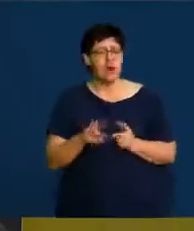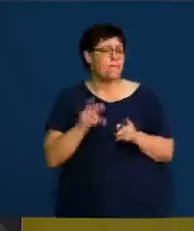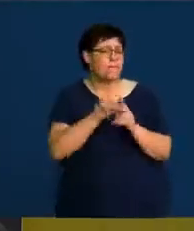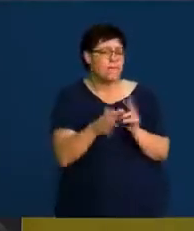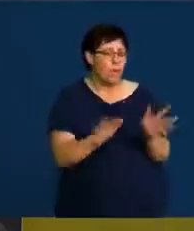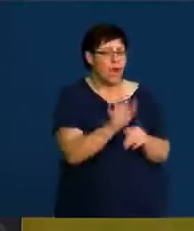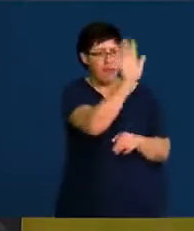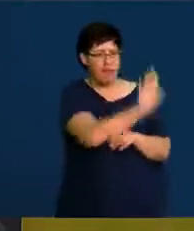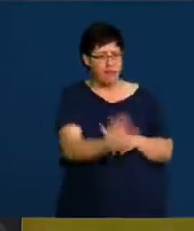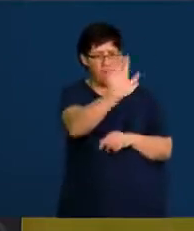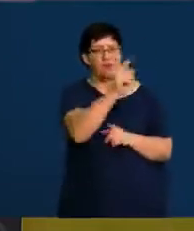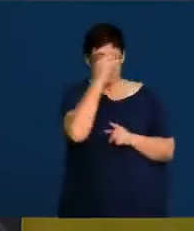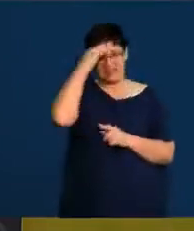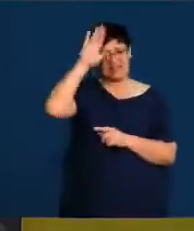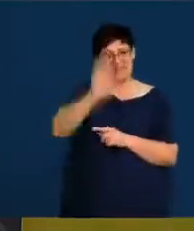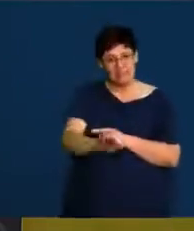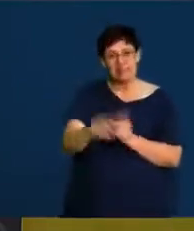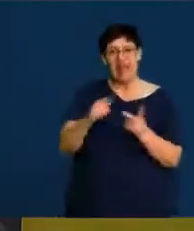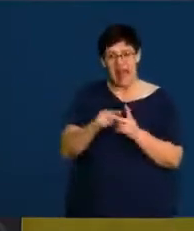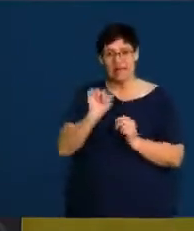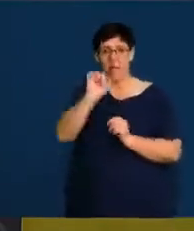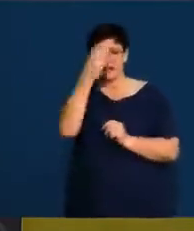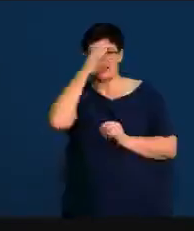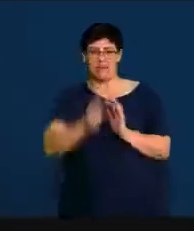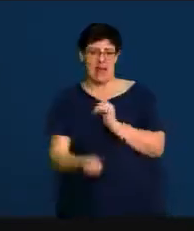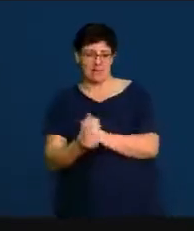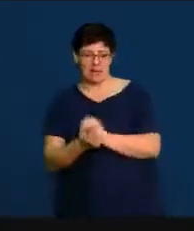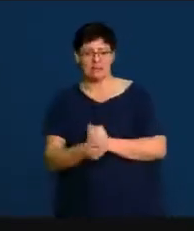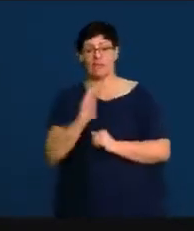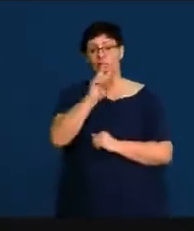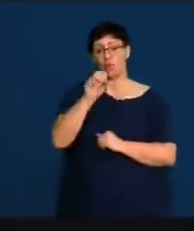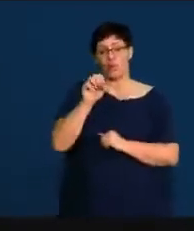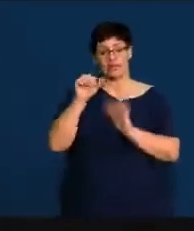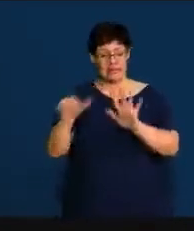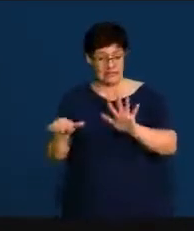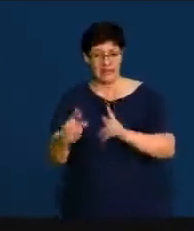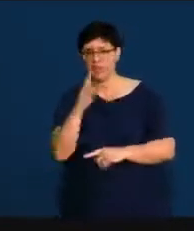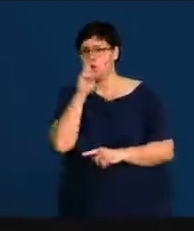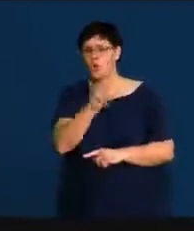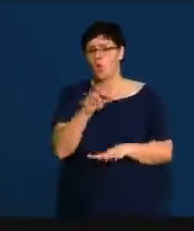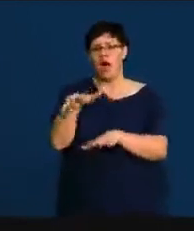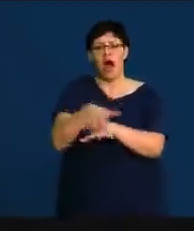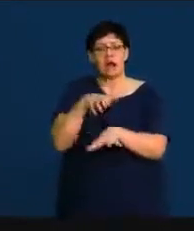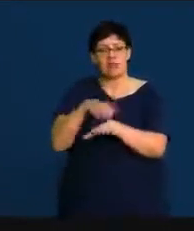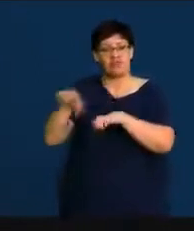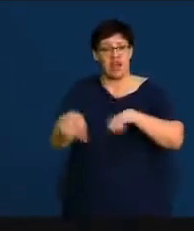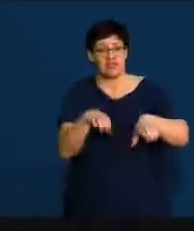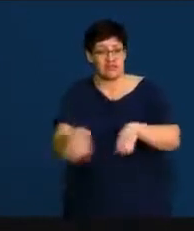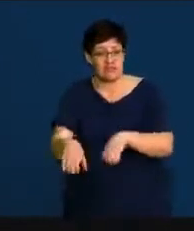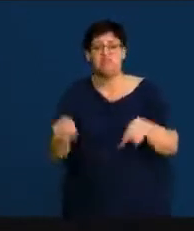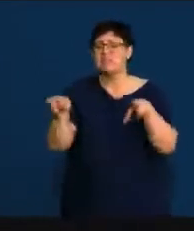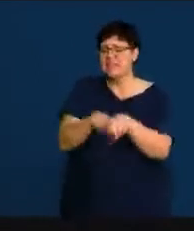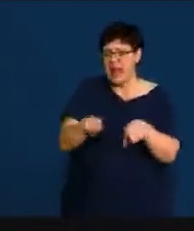in determining the settlement and its location. In 2016, we looked at agricultural activities as well